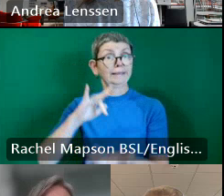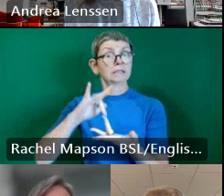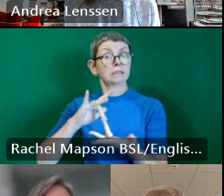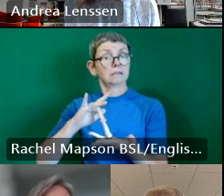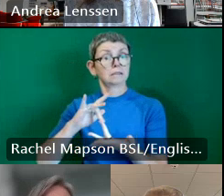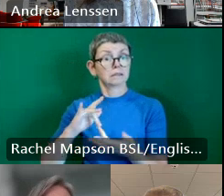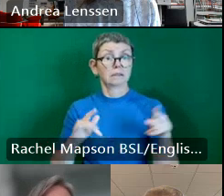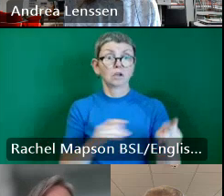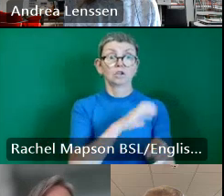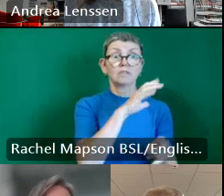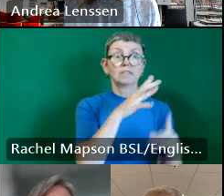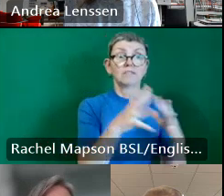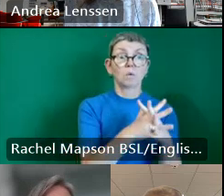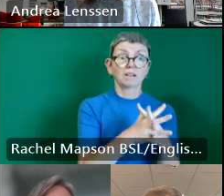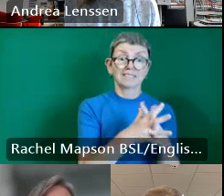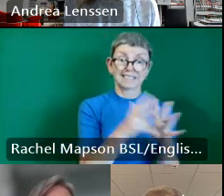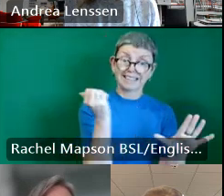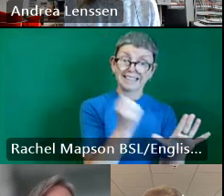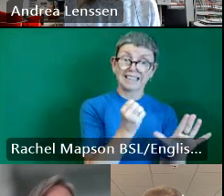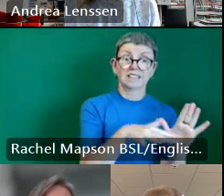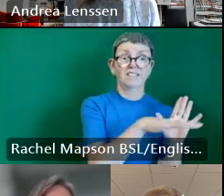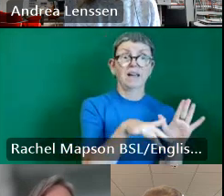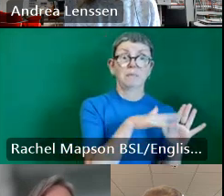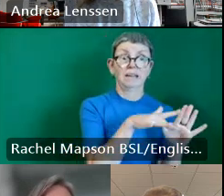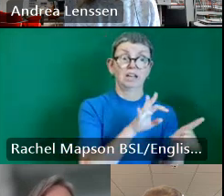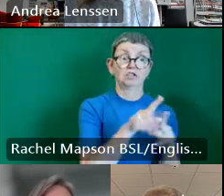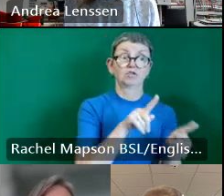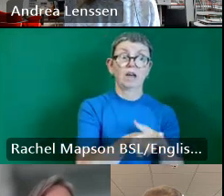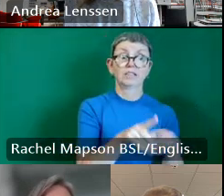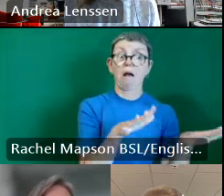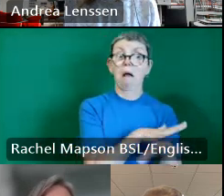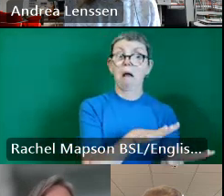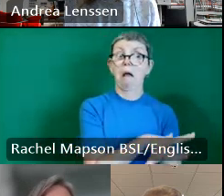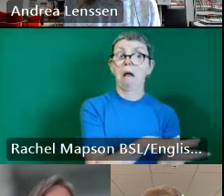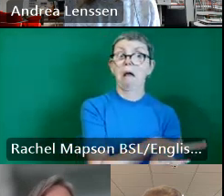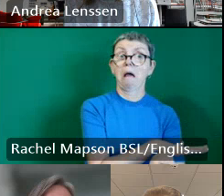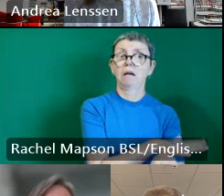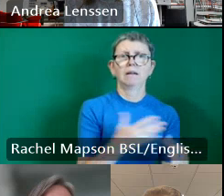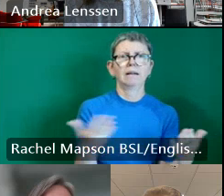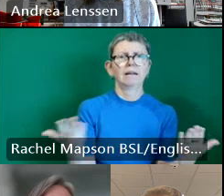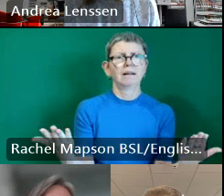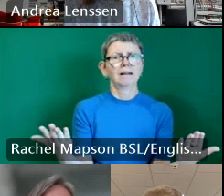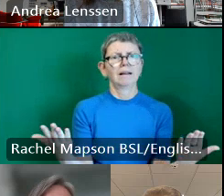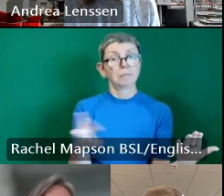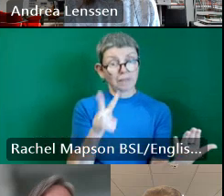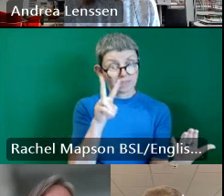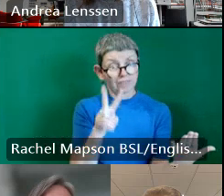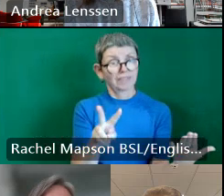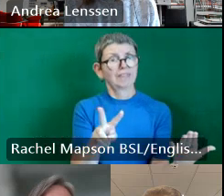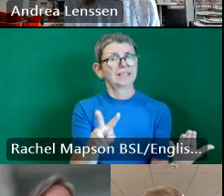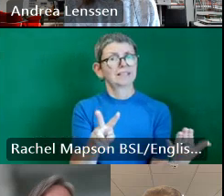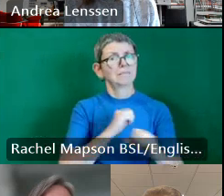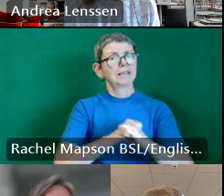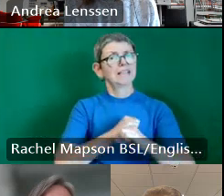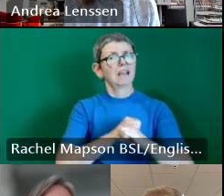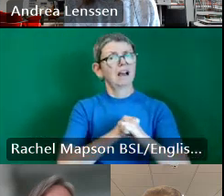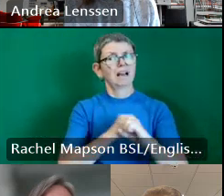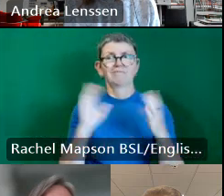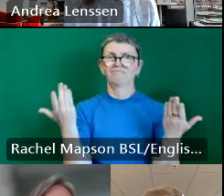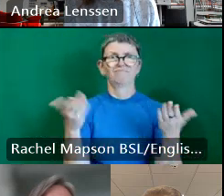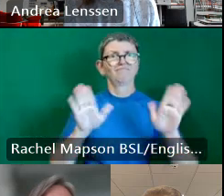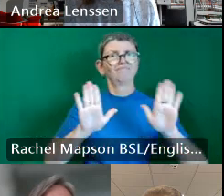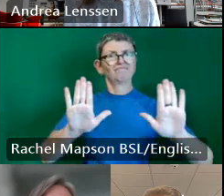whole family and tried to cover up the murder. But these are the vast different images that they put out in the media for you to say, oh my gosh, I